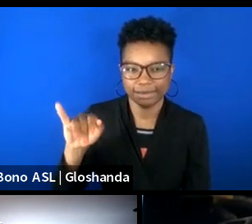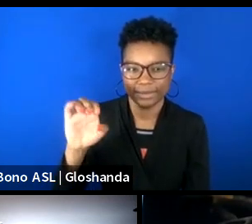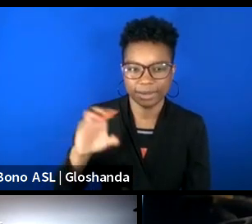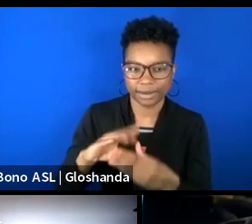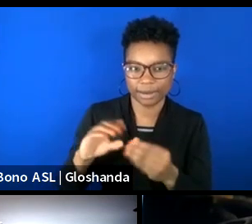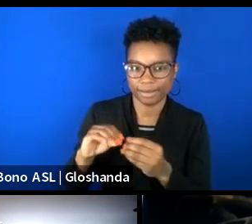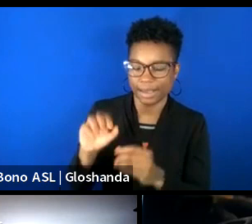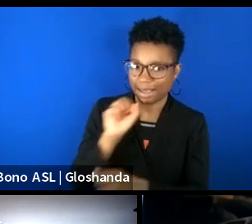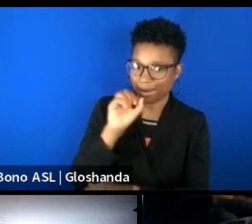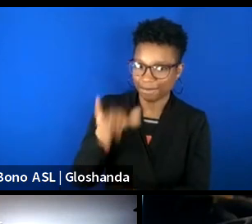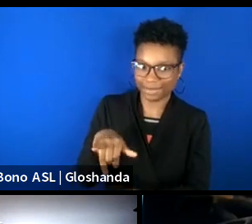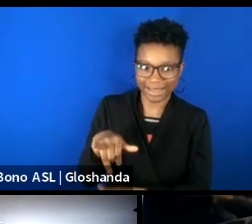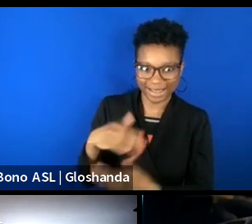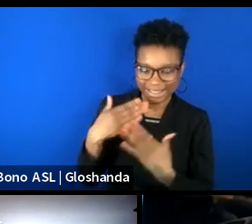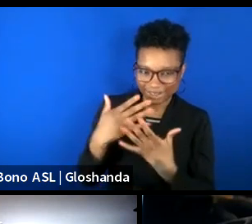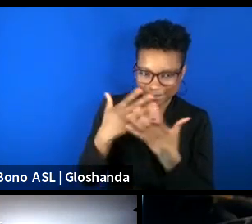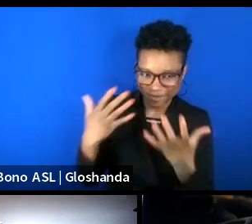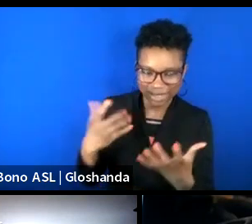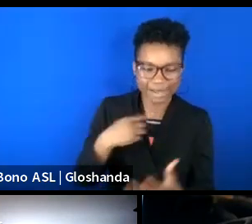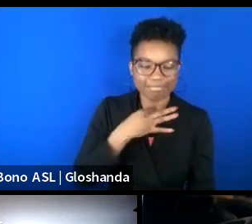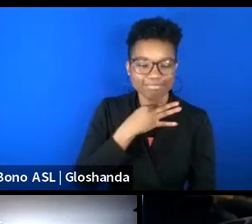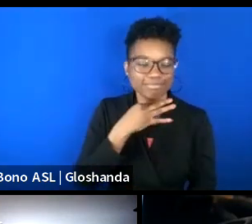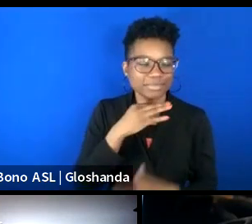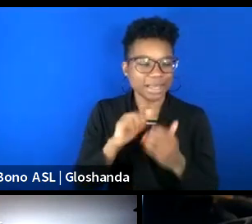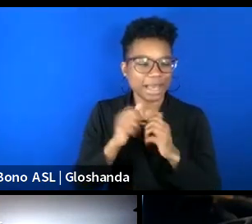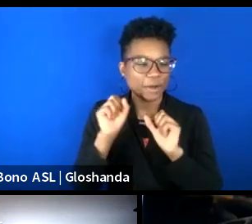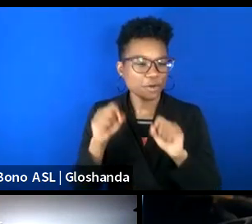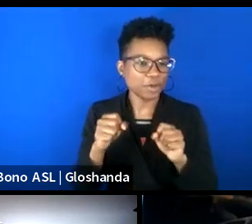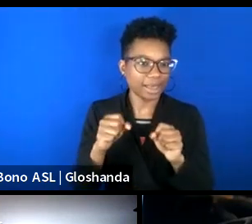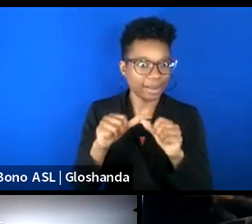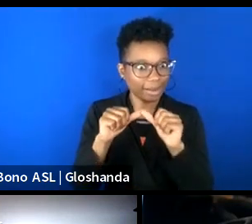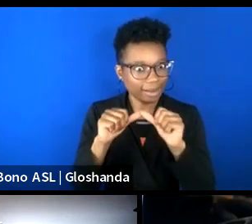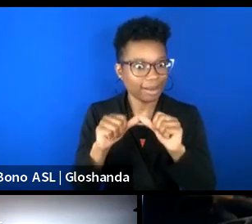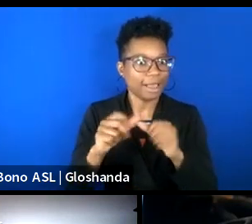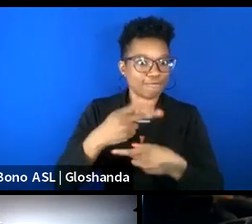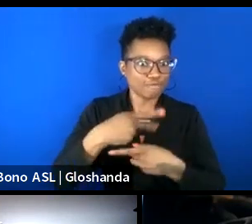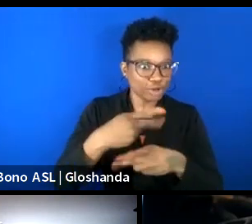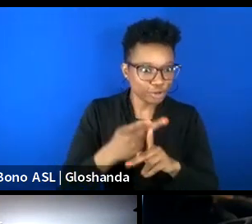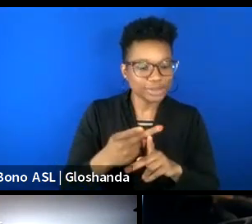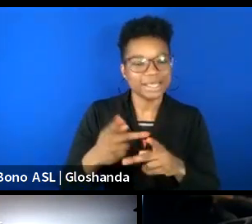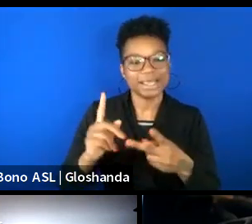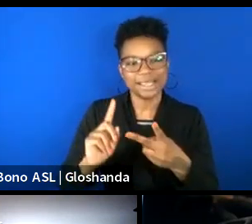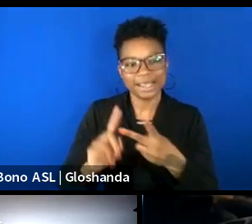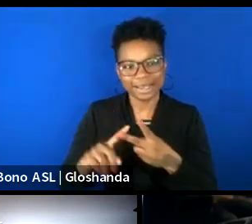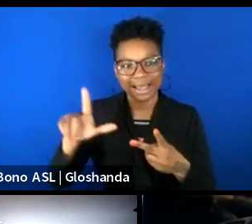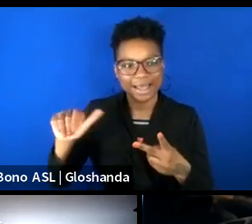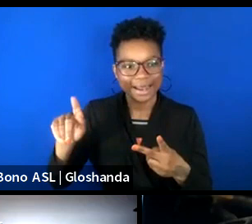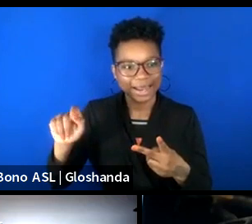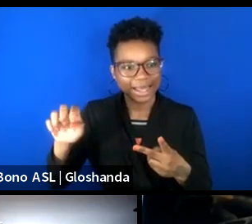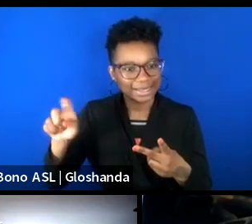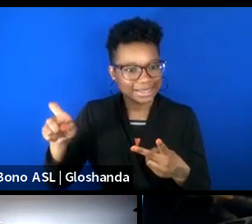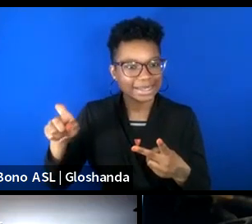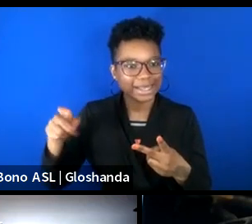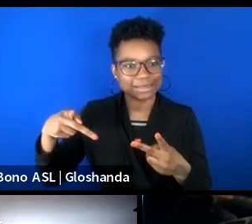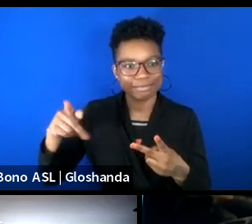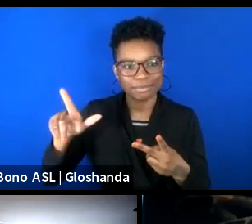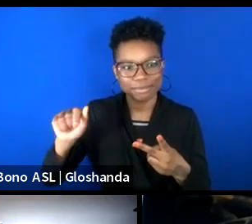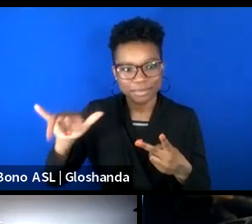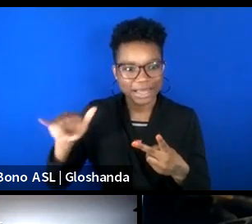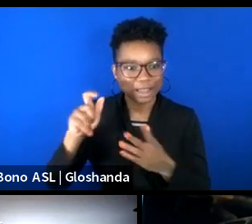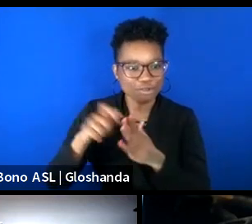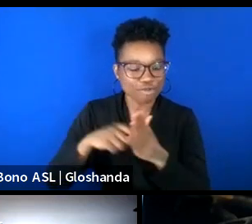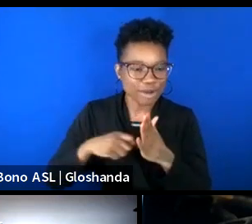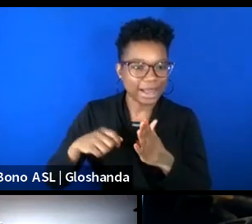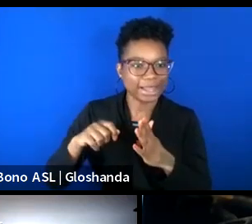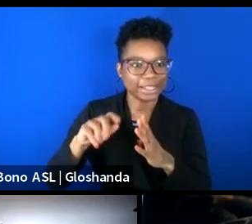with producing? How are you able to keep up with the Latinx Playwright Circle? Teaching, because you're also a professor, writing poetry